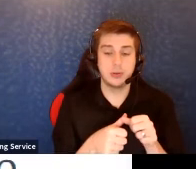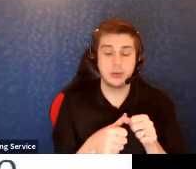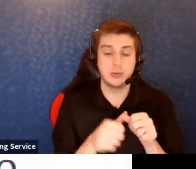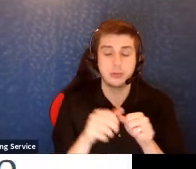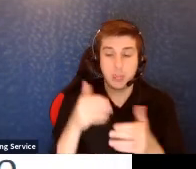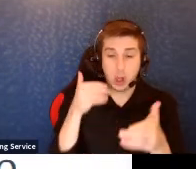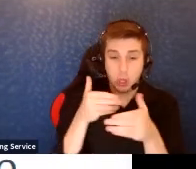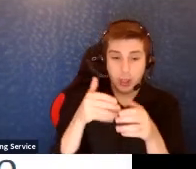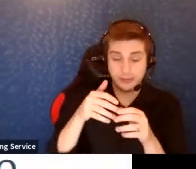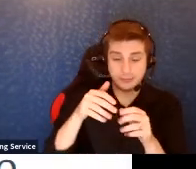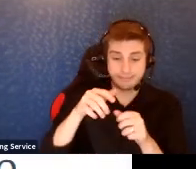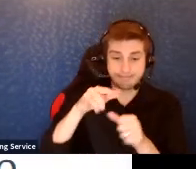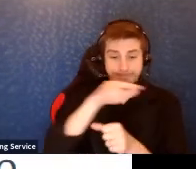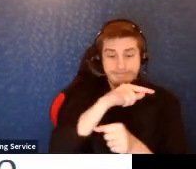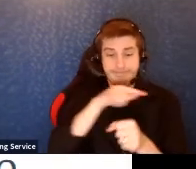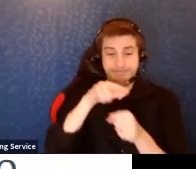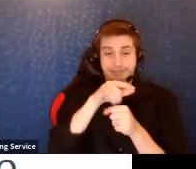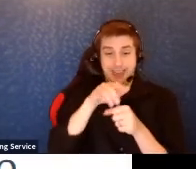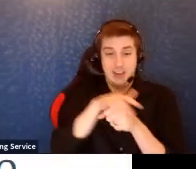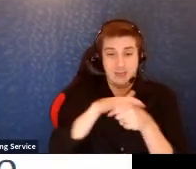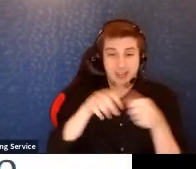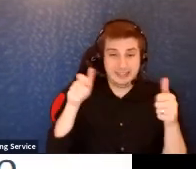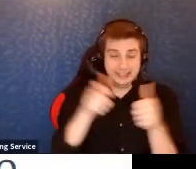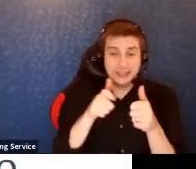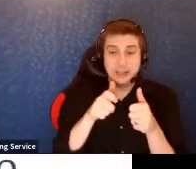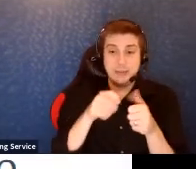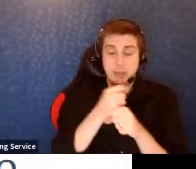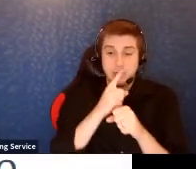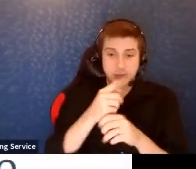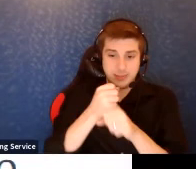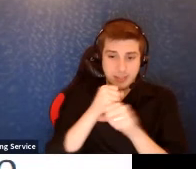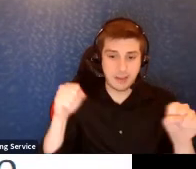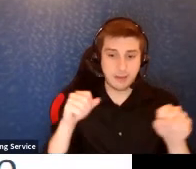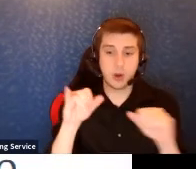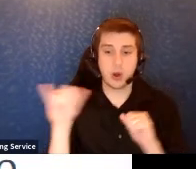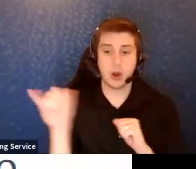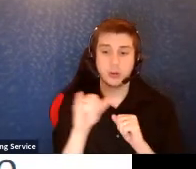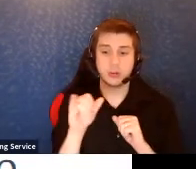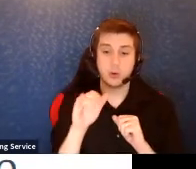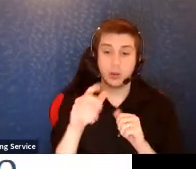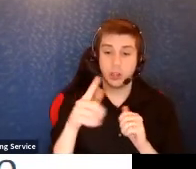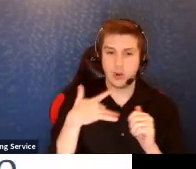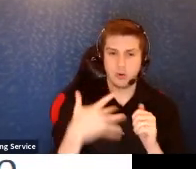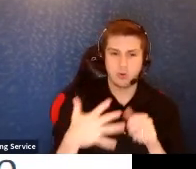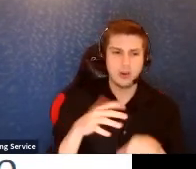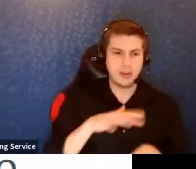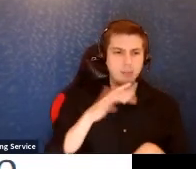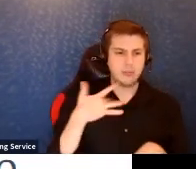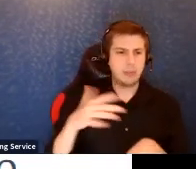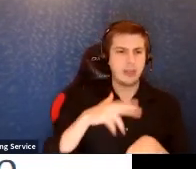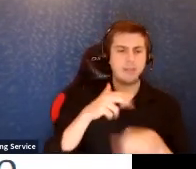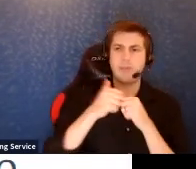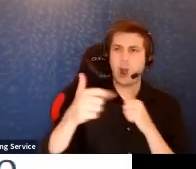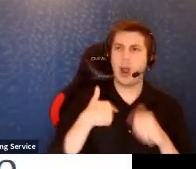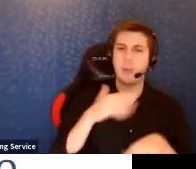spaces. Lower your personal maximums on how far away you are comfortable flying. So at night, I would